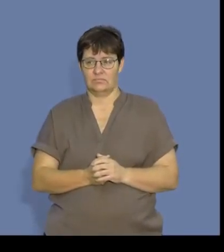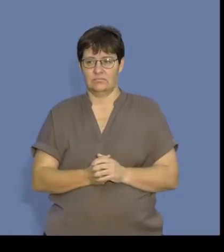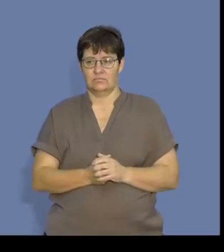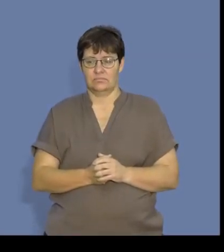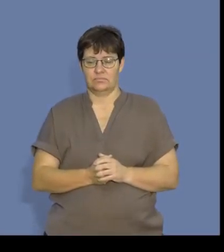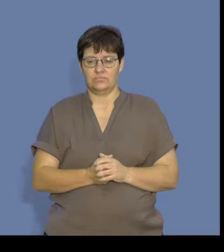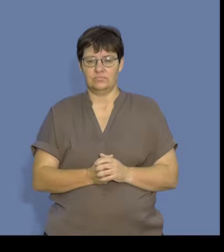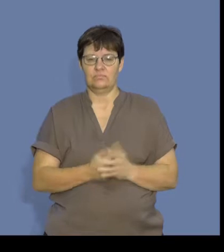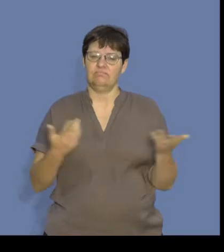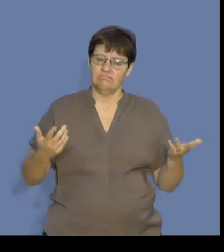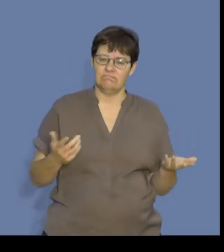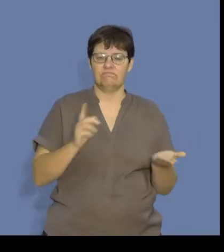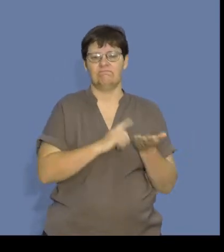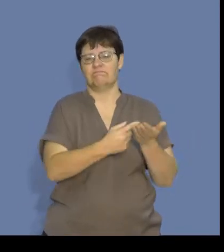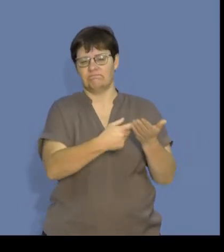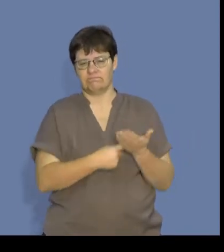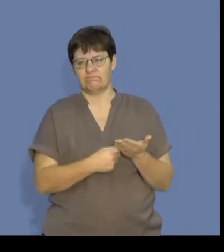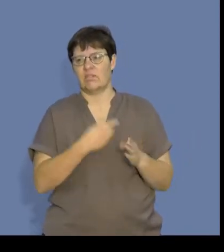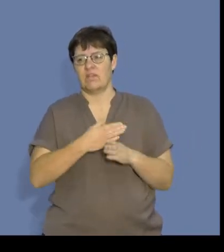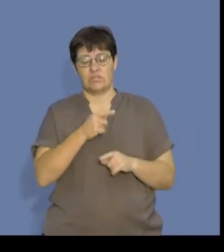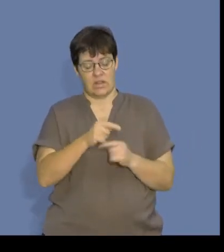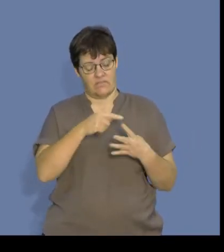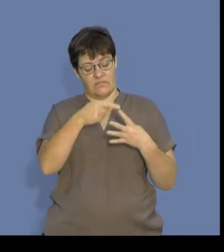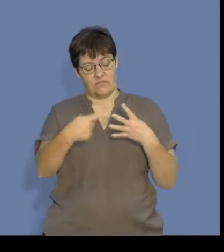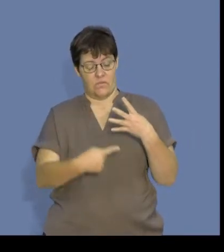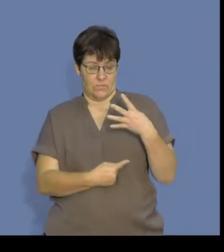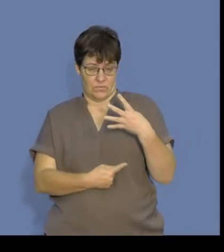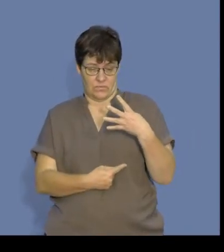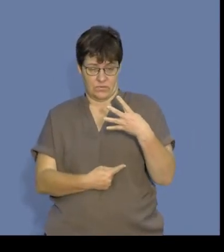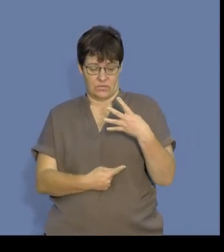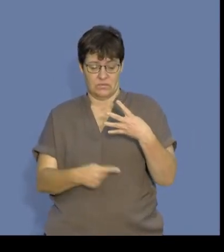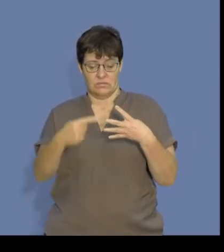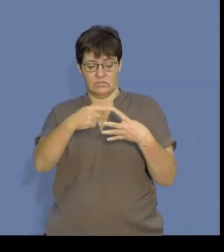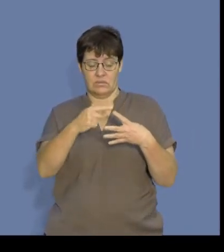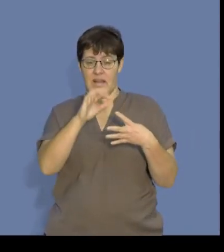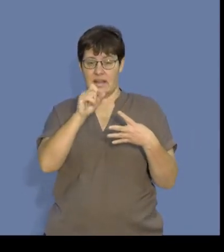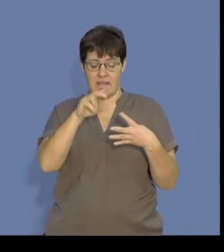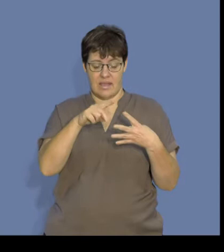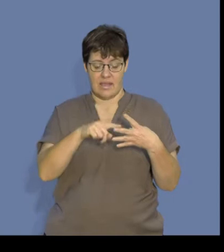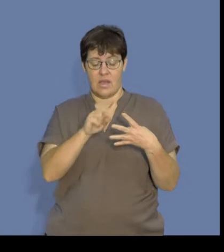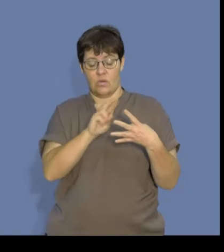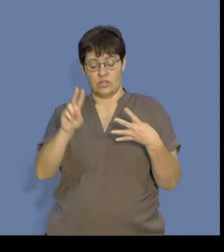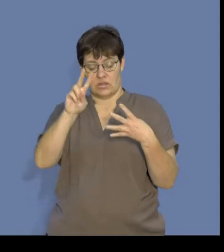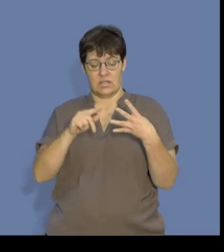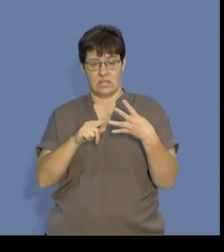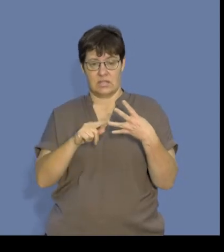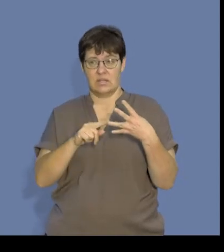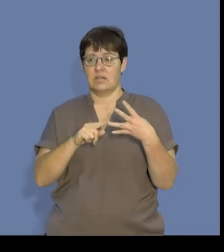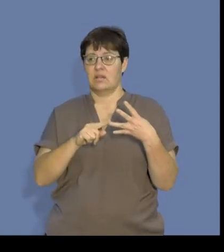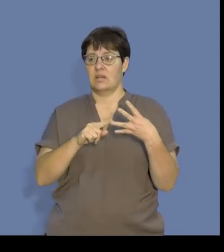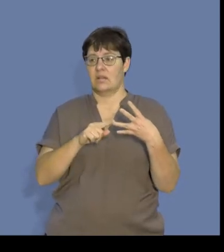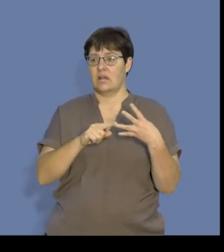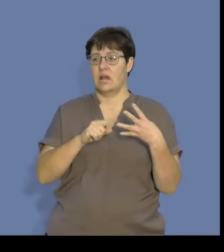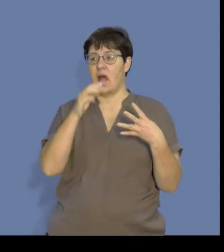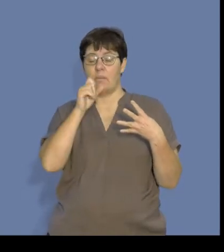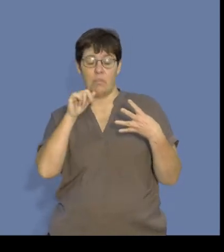So, when you talk about functions, we have four types of functions, which is the linear, the quadratic, the hyperbolic,